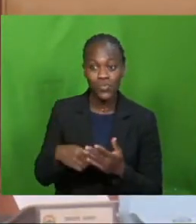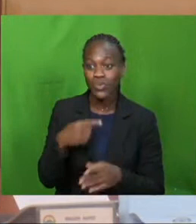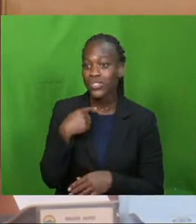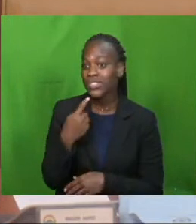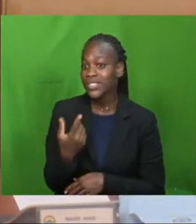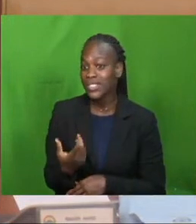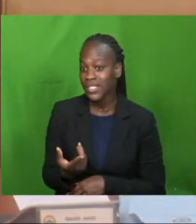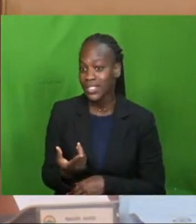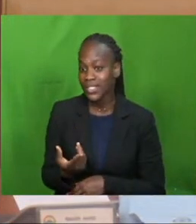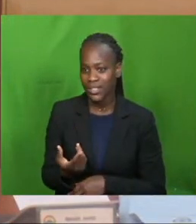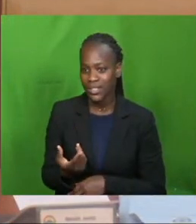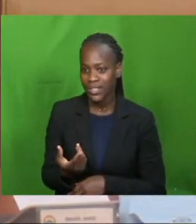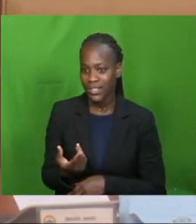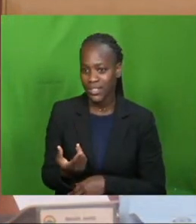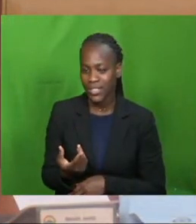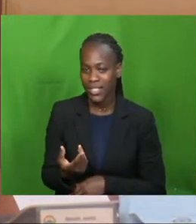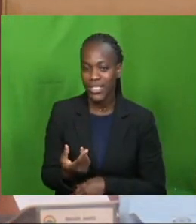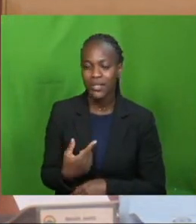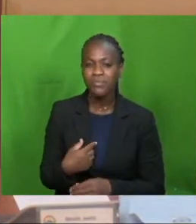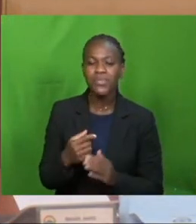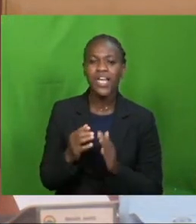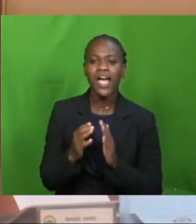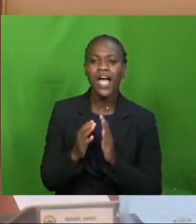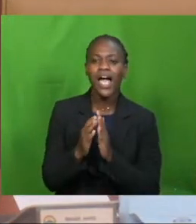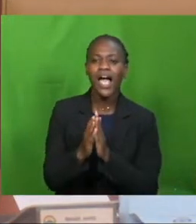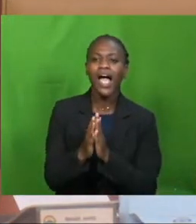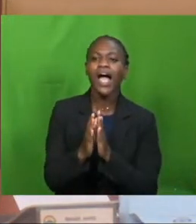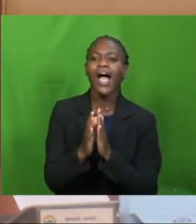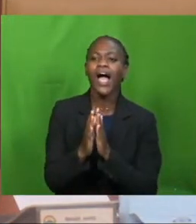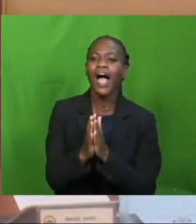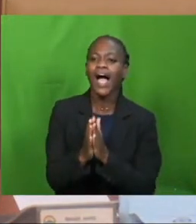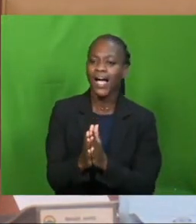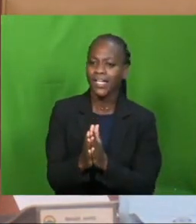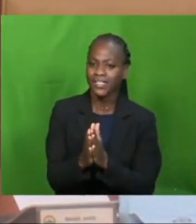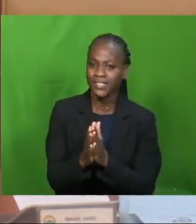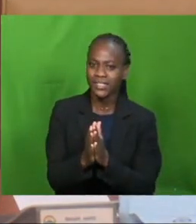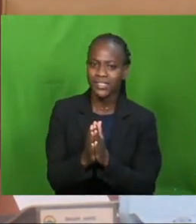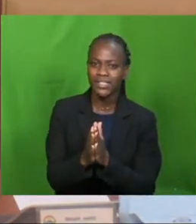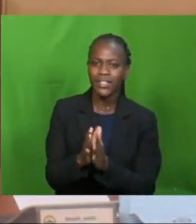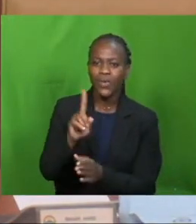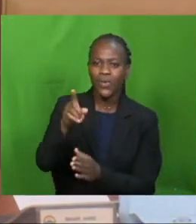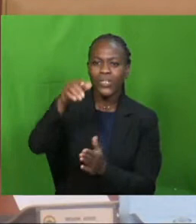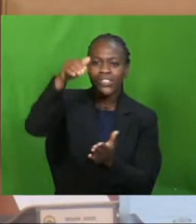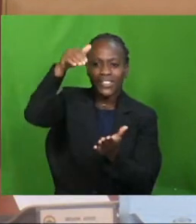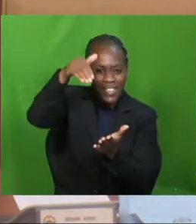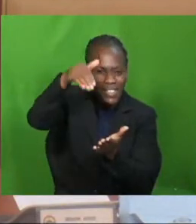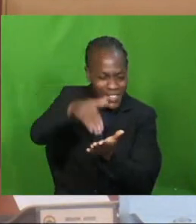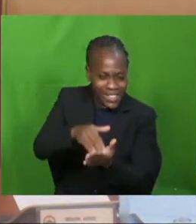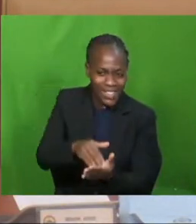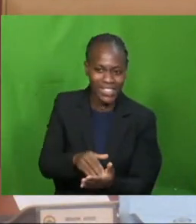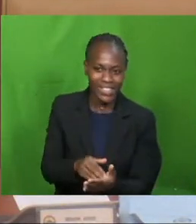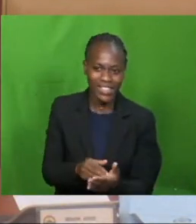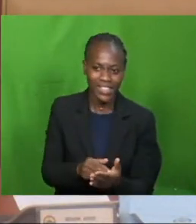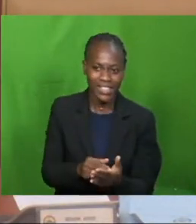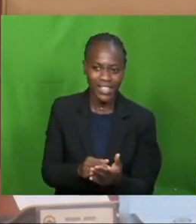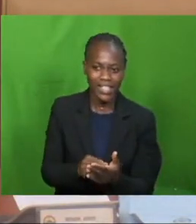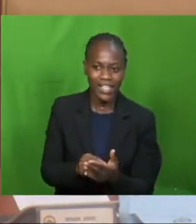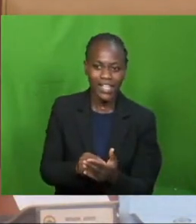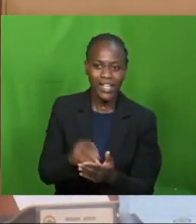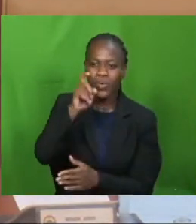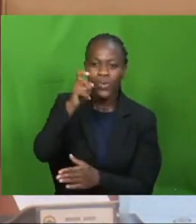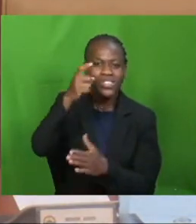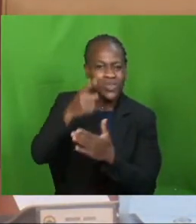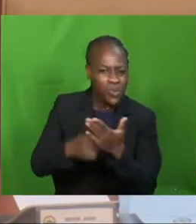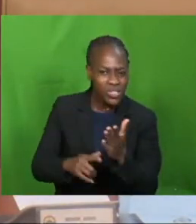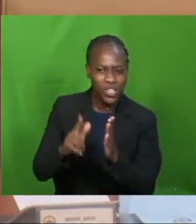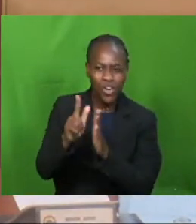I want you to point it to what a question should not be of excessive length. So I want to know the actual question. The rules does